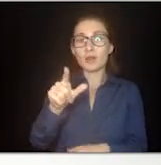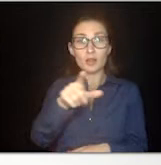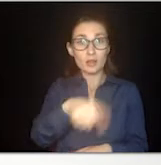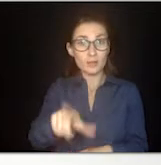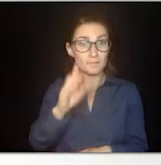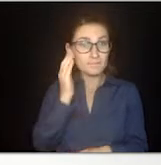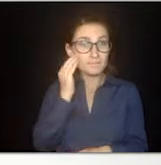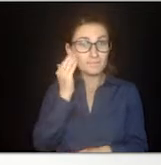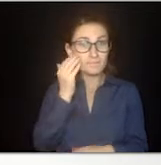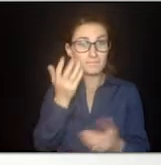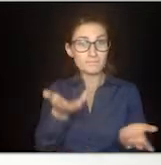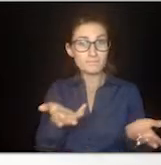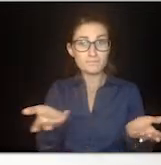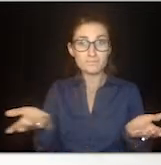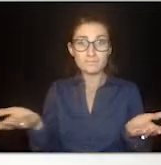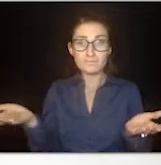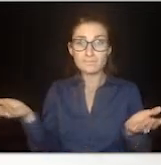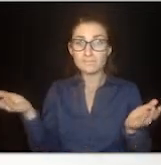immediately recognize?